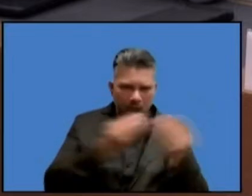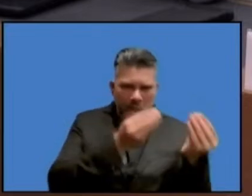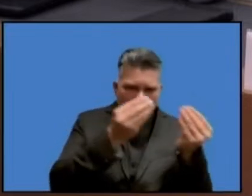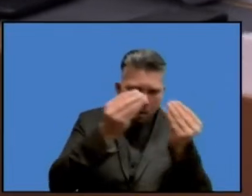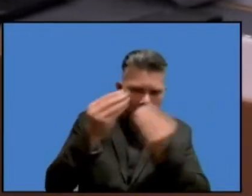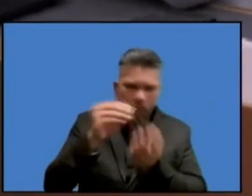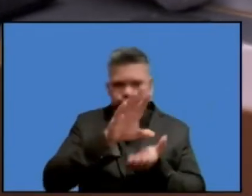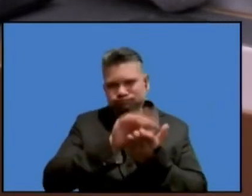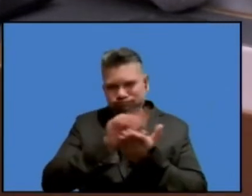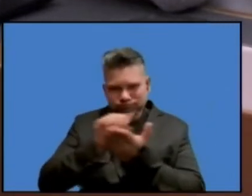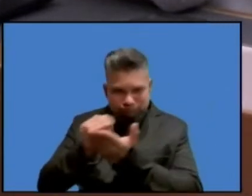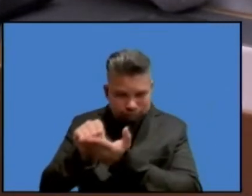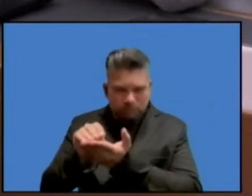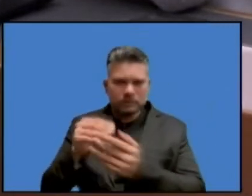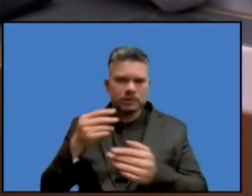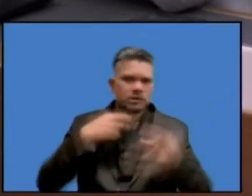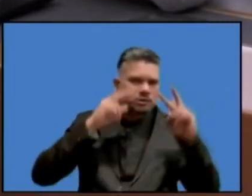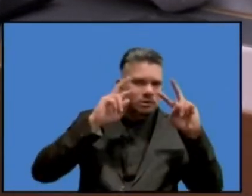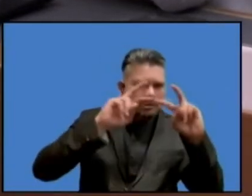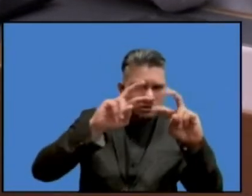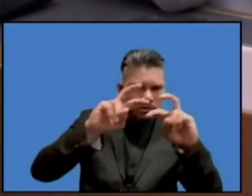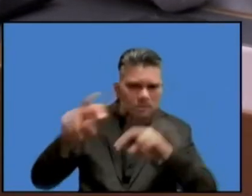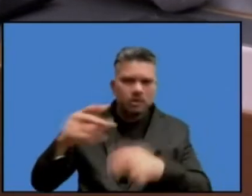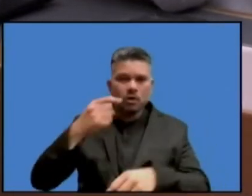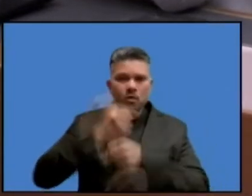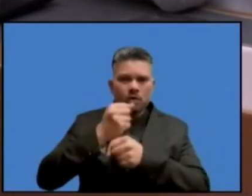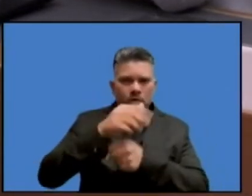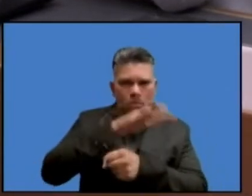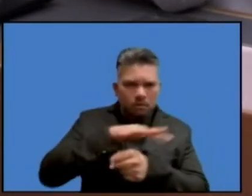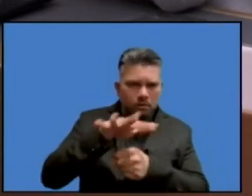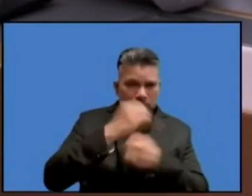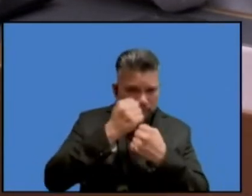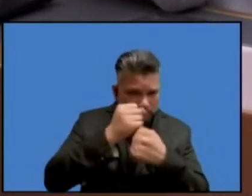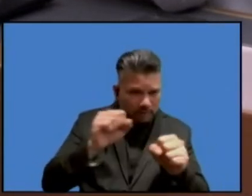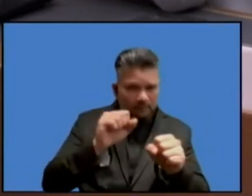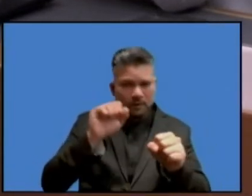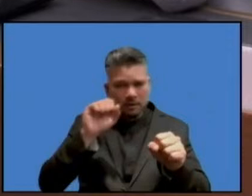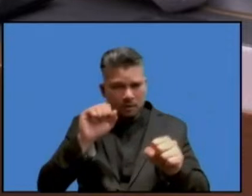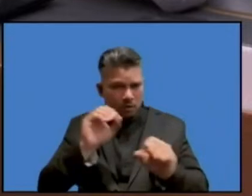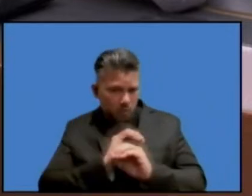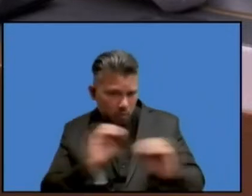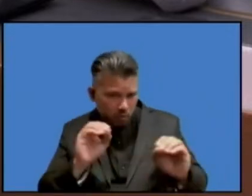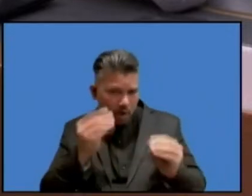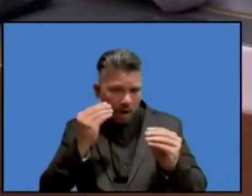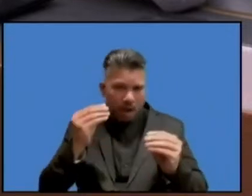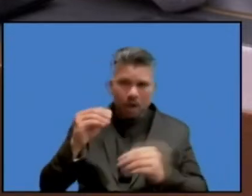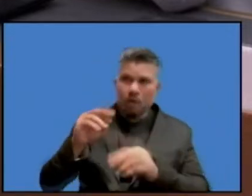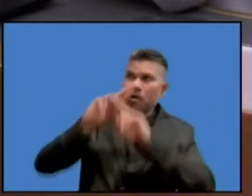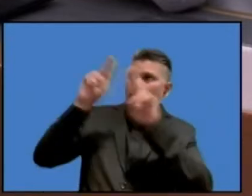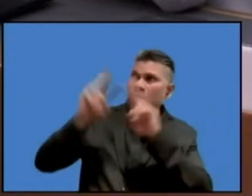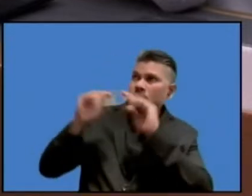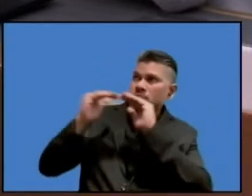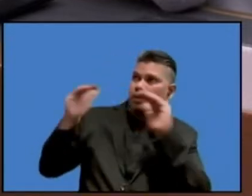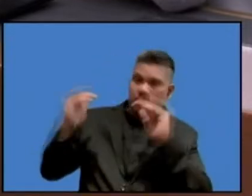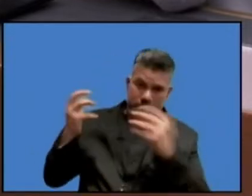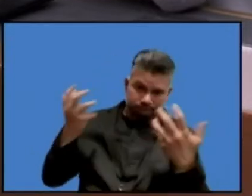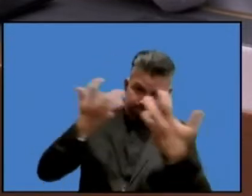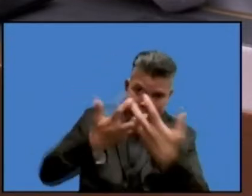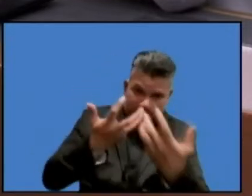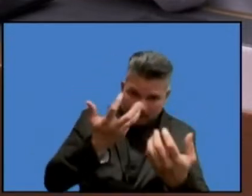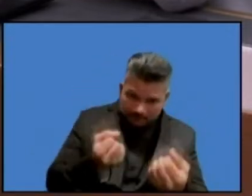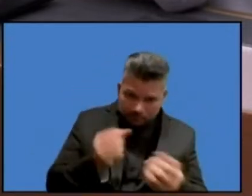workplace safety and health challenges in line with international standards. Moreover, we had